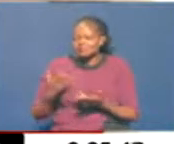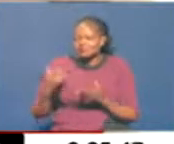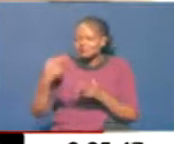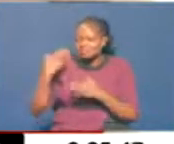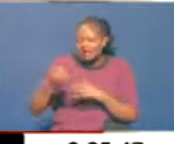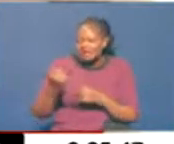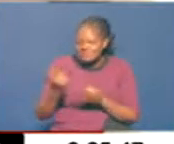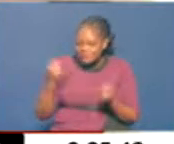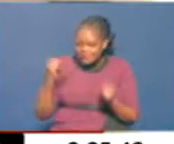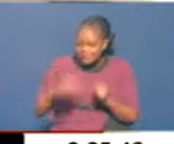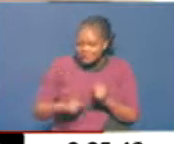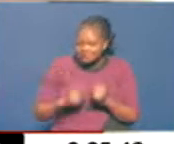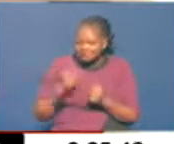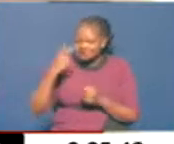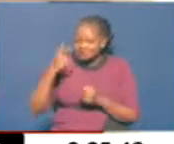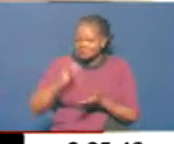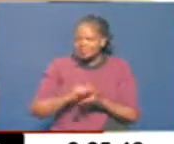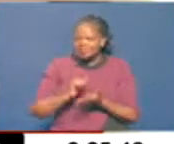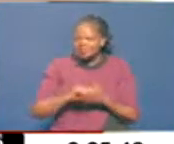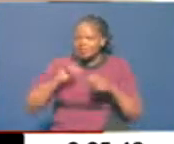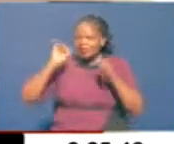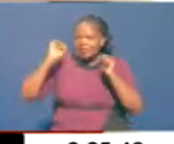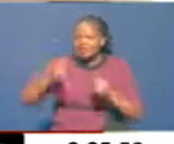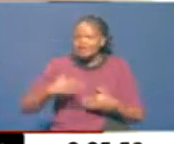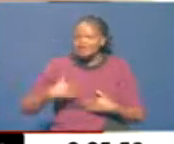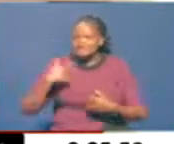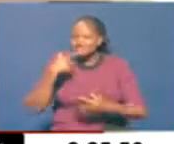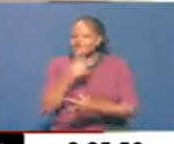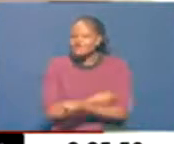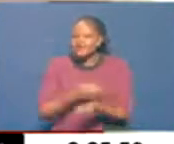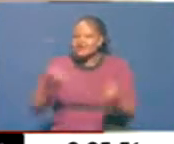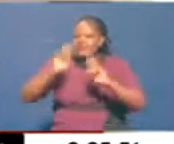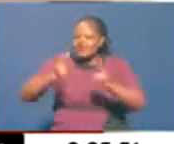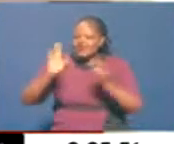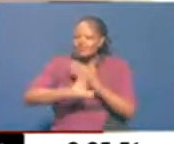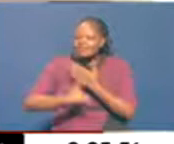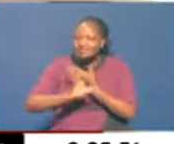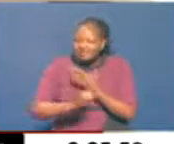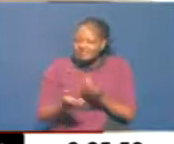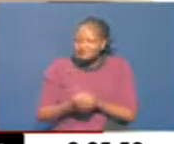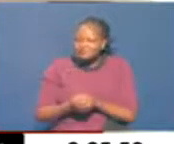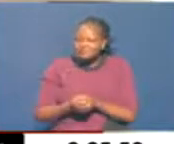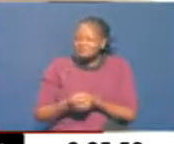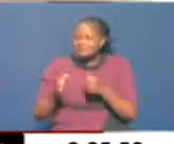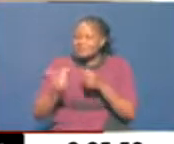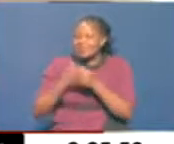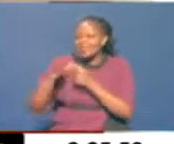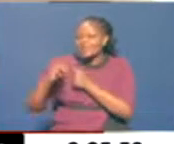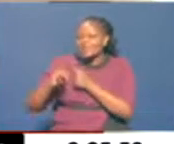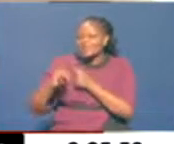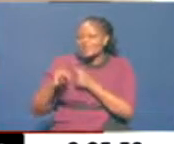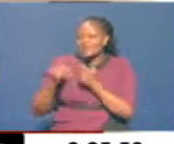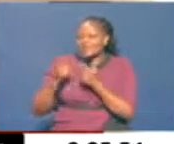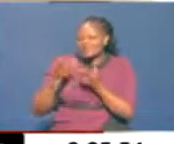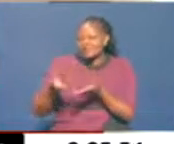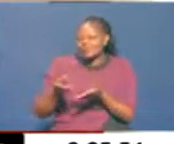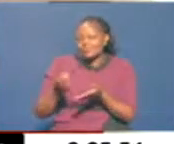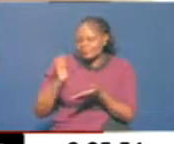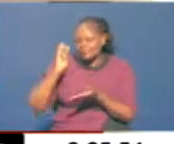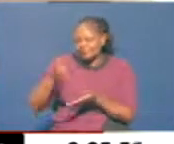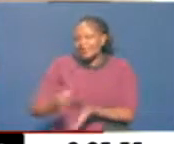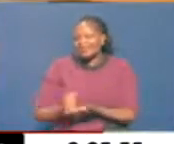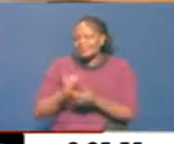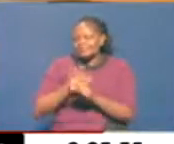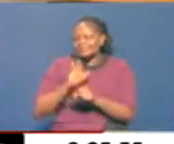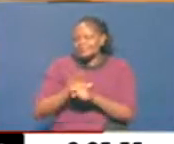do see that we will be able to have our doses available in the country, at least maybe 9 million of them. Mm-hmm. And so these doses will go a long way in stemming this